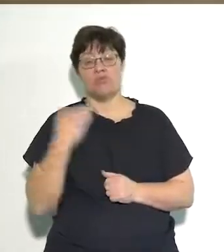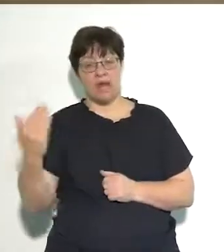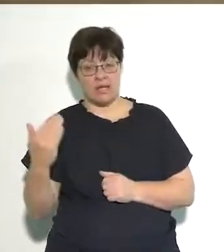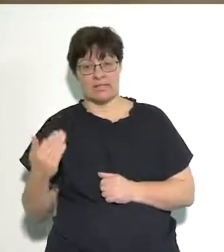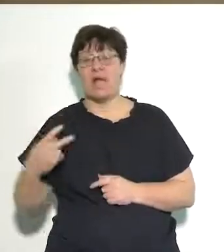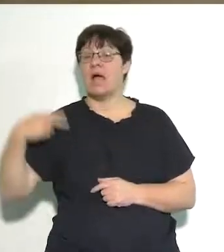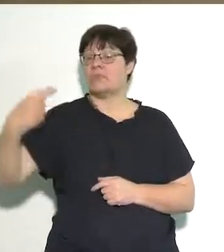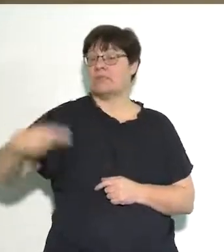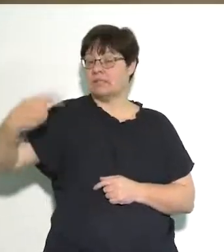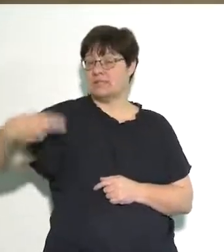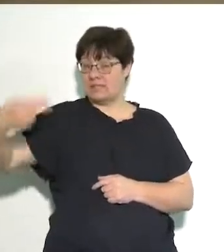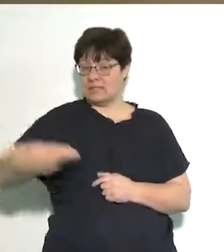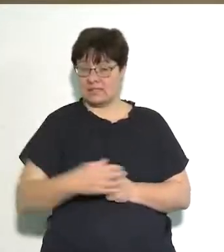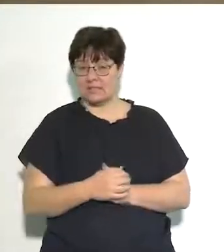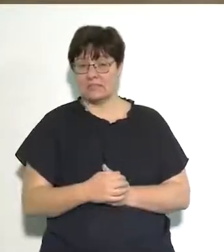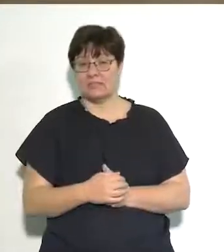repeated addition.